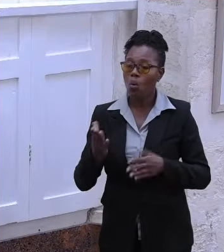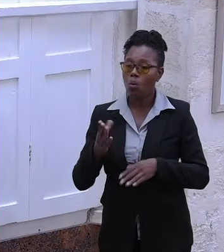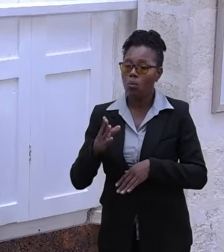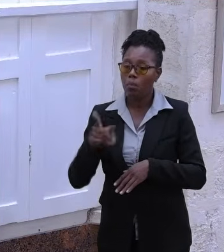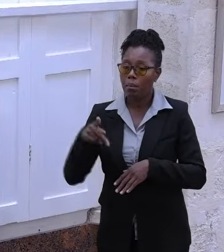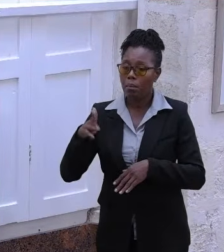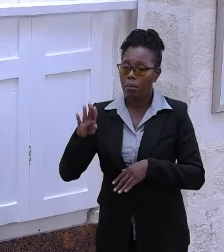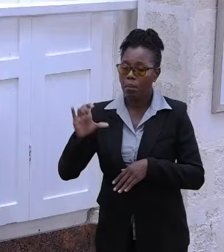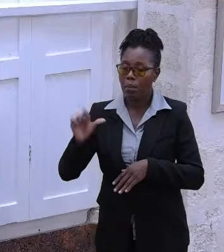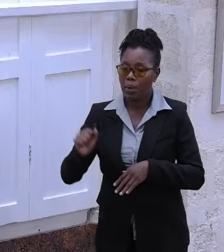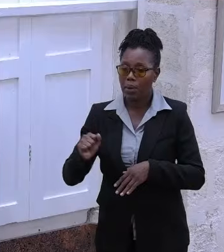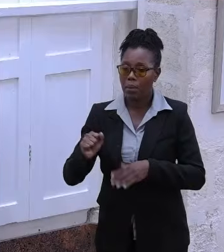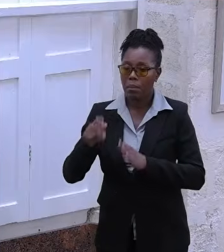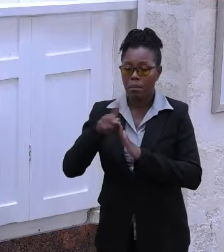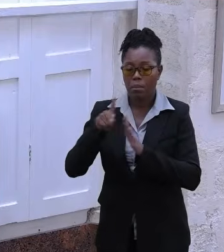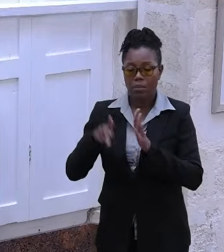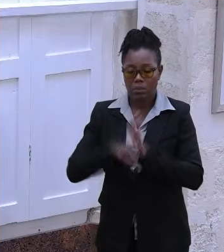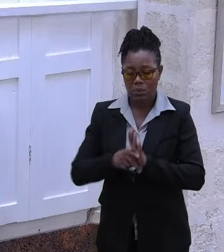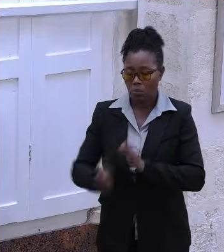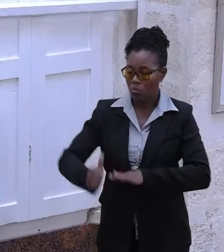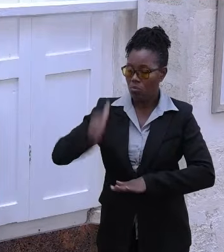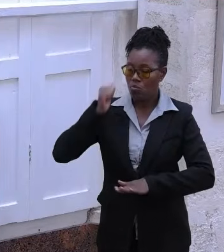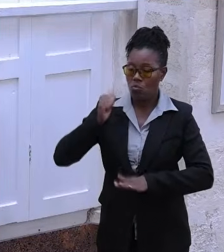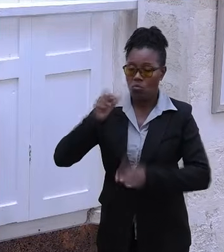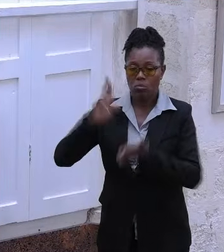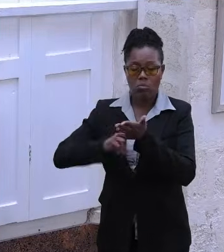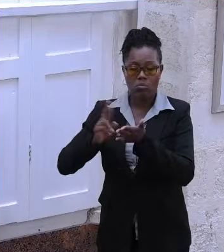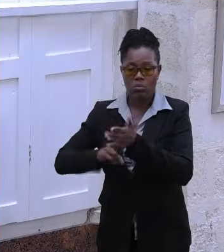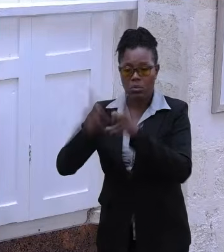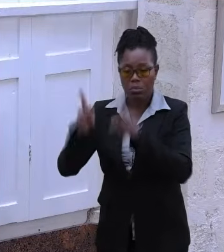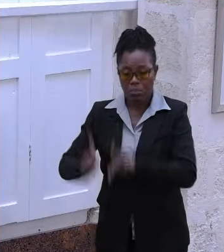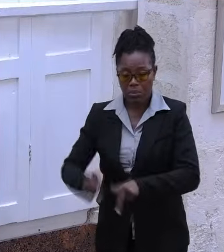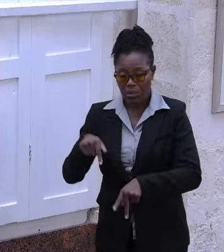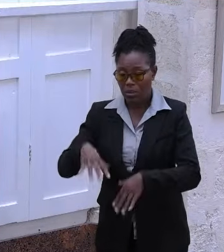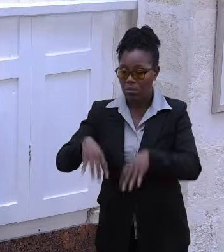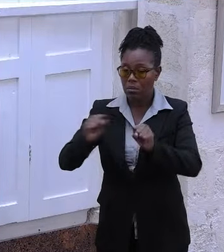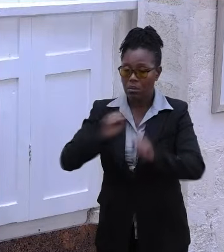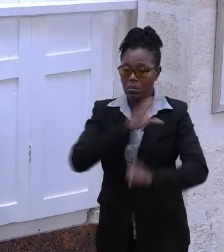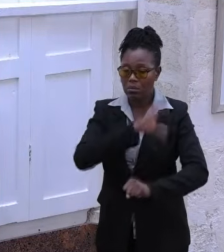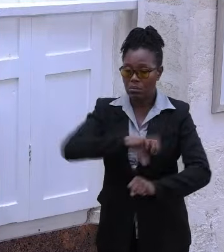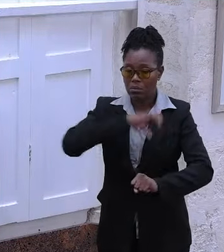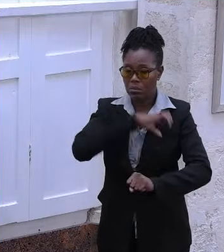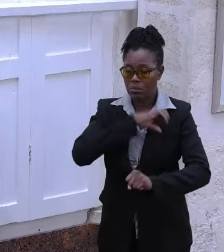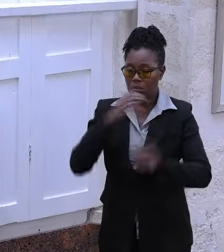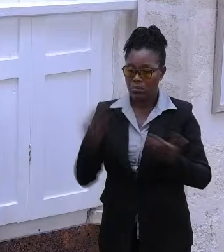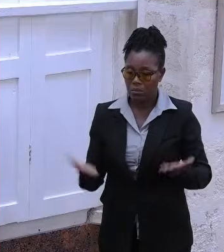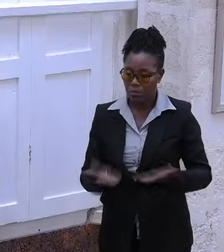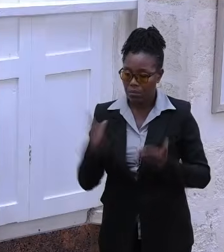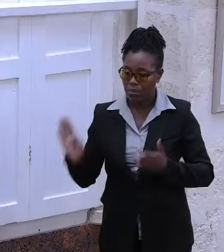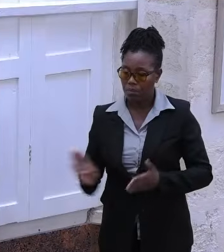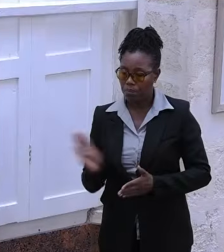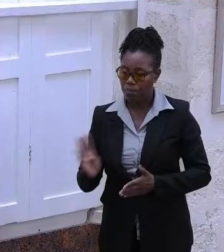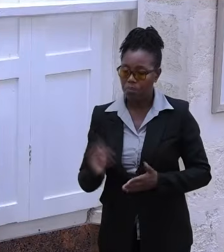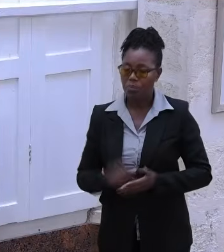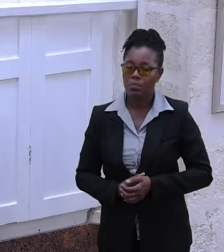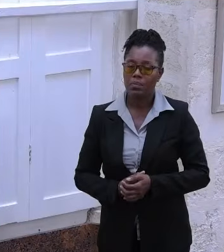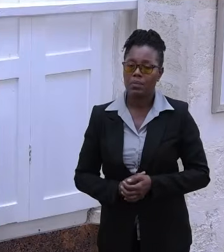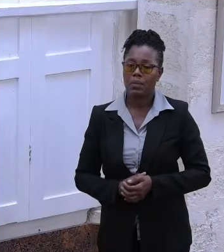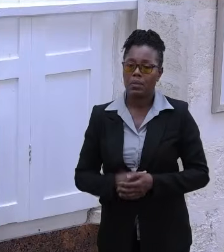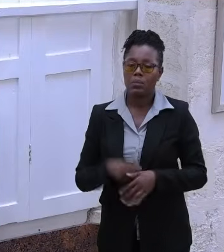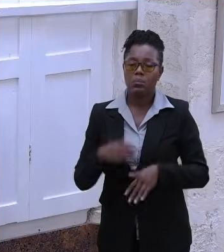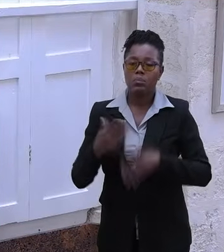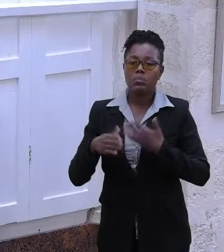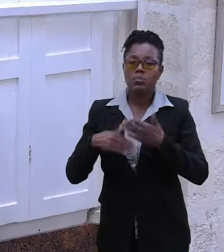refuse to register a person as a citizen of Barbados who, and it goes down there to list